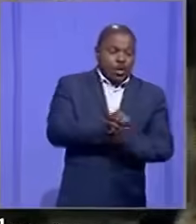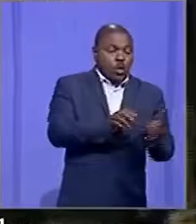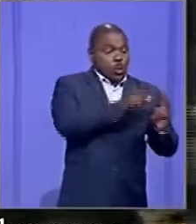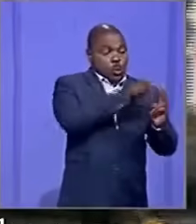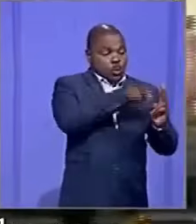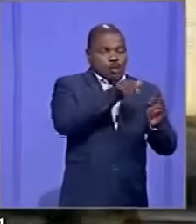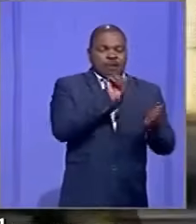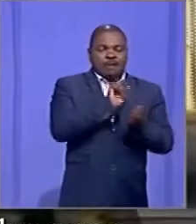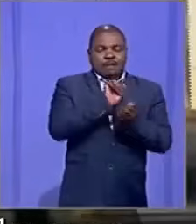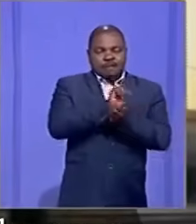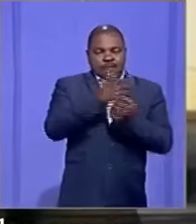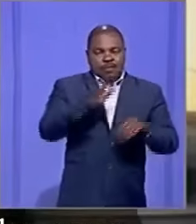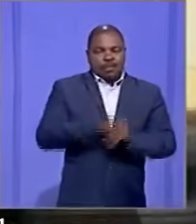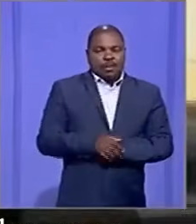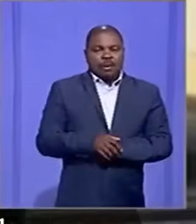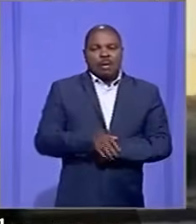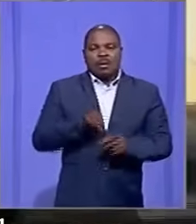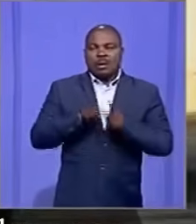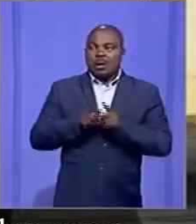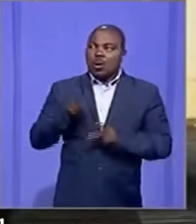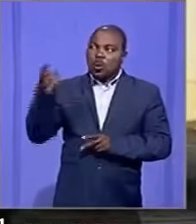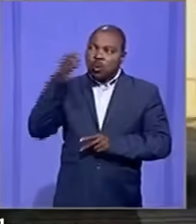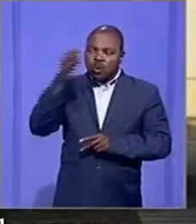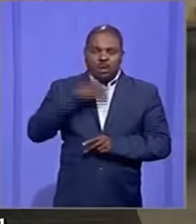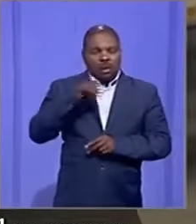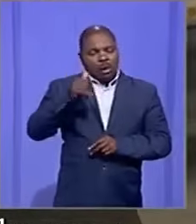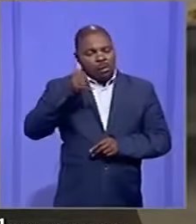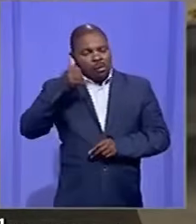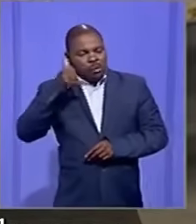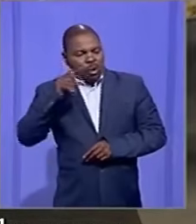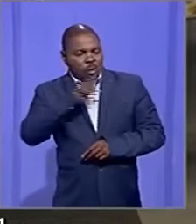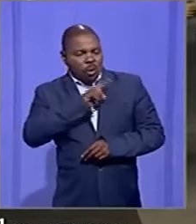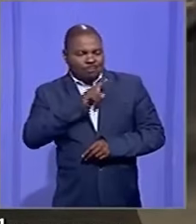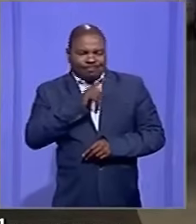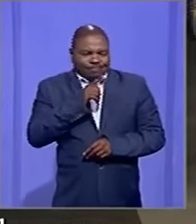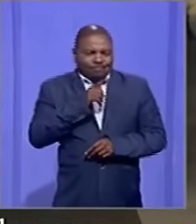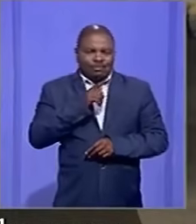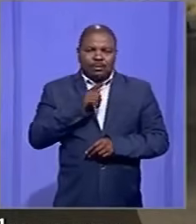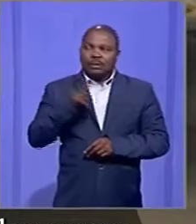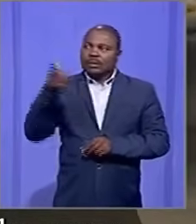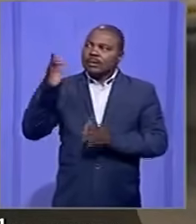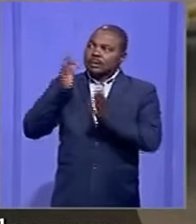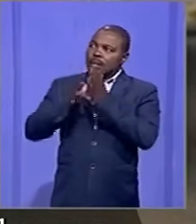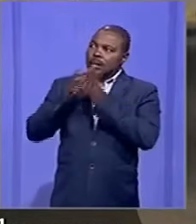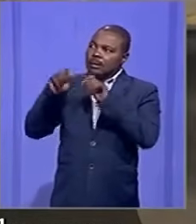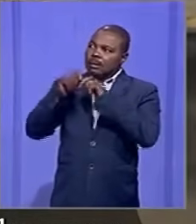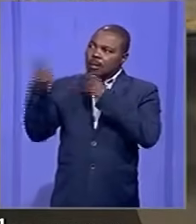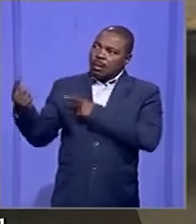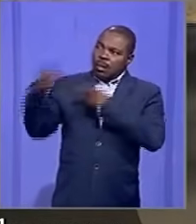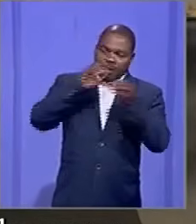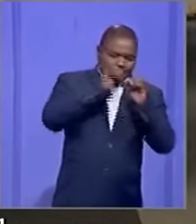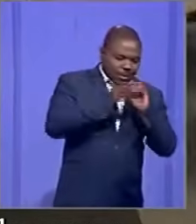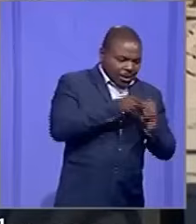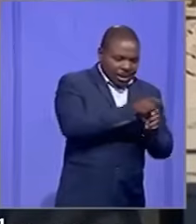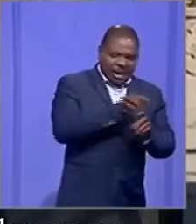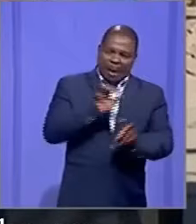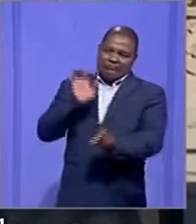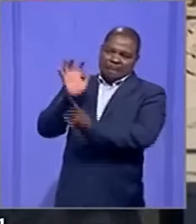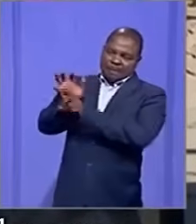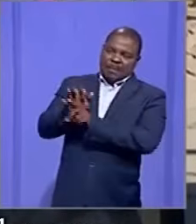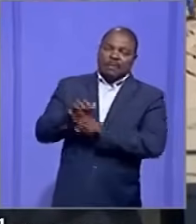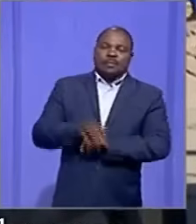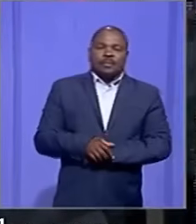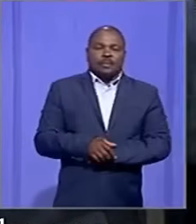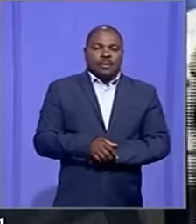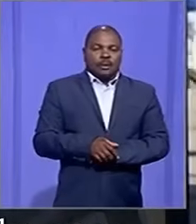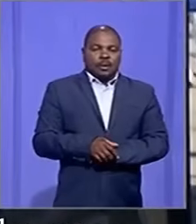le go diega ga go araba megala tikologong yeo ka lebaka la dihlaselo tšeo dihlopha tša bona tša setekgeniki di itemogela go tšona. We managed to